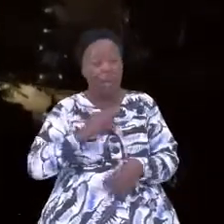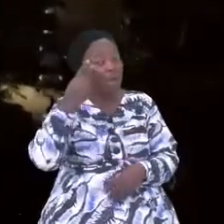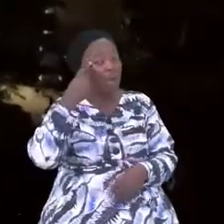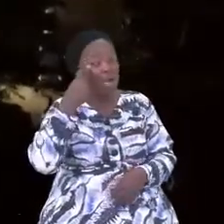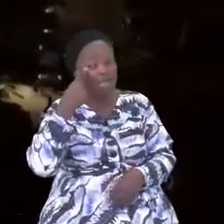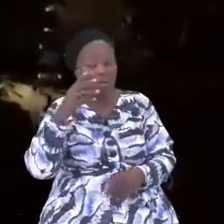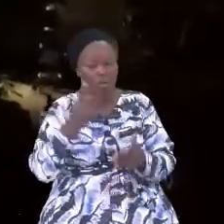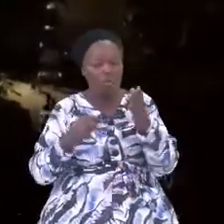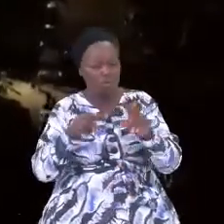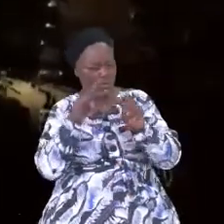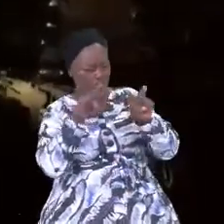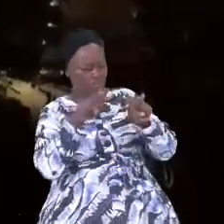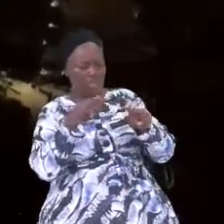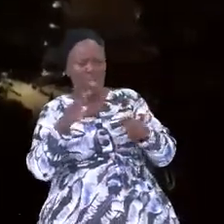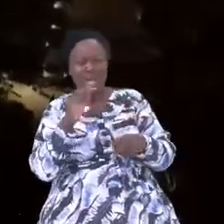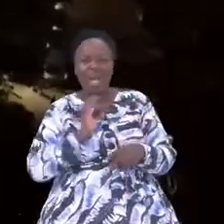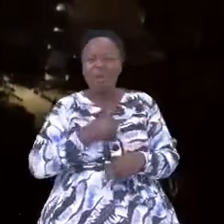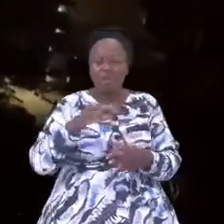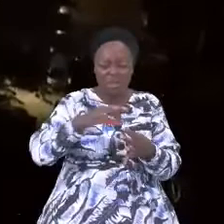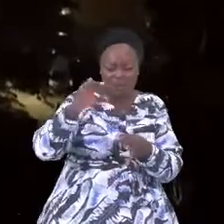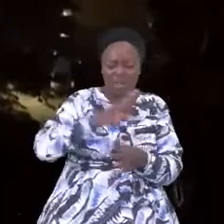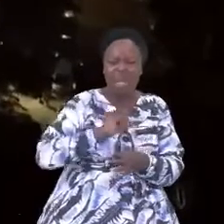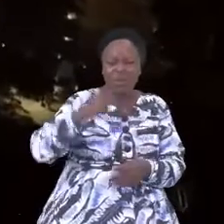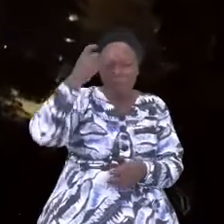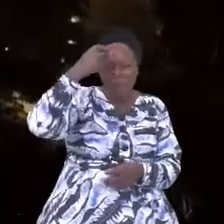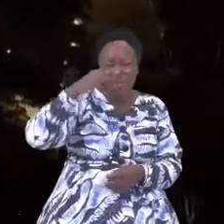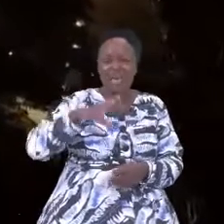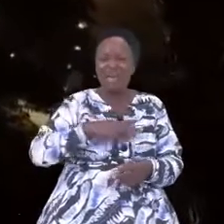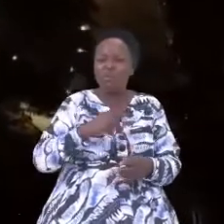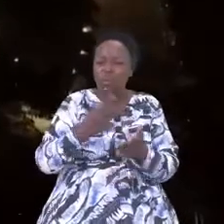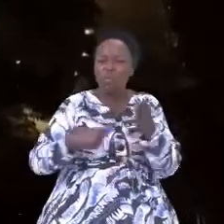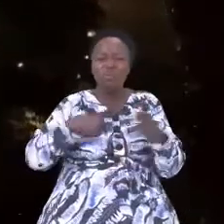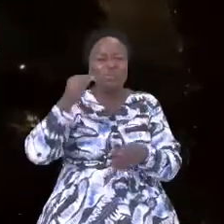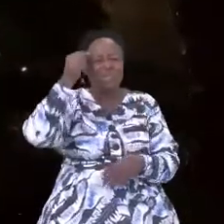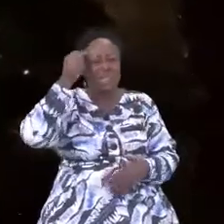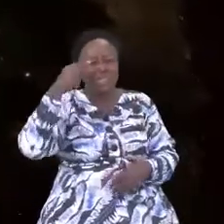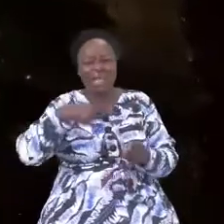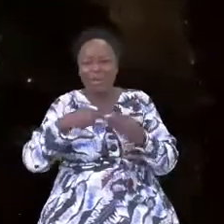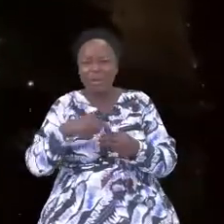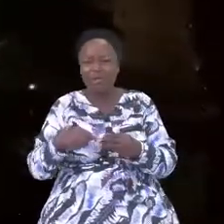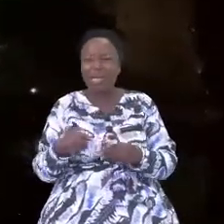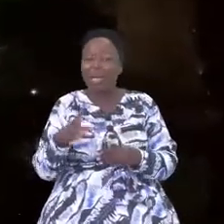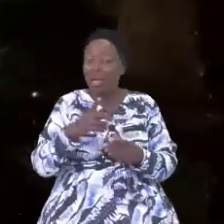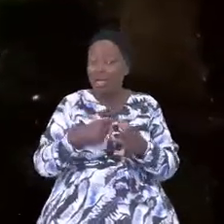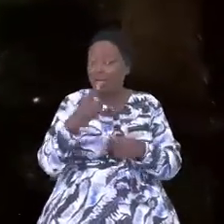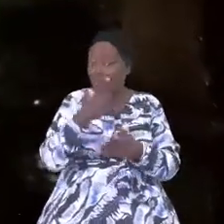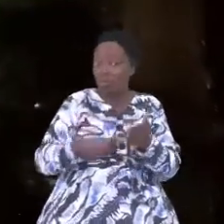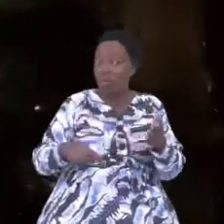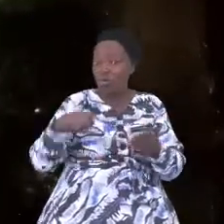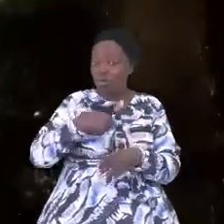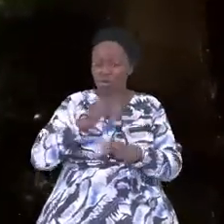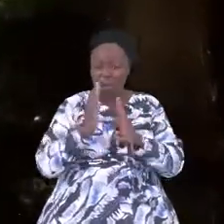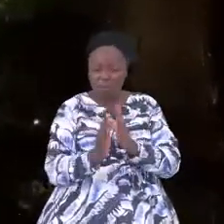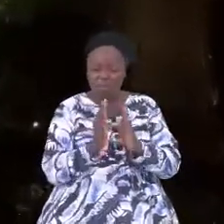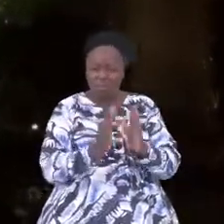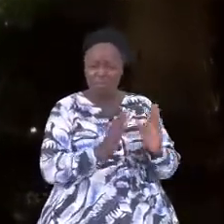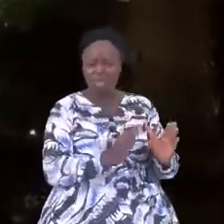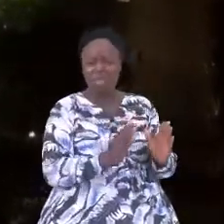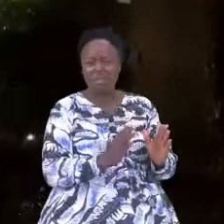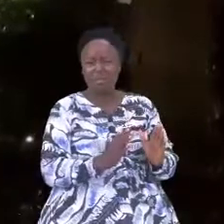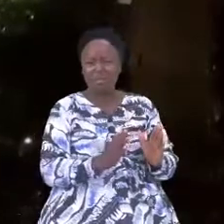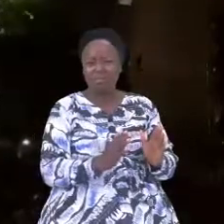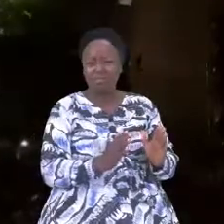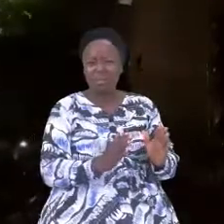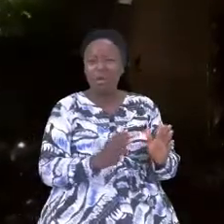our spirit, our mind, our heart, what we think about, what we plan. They